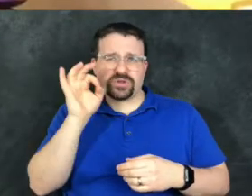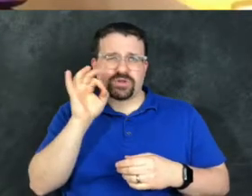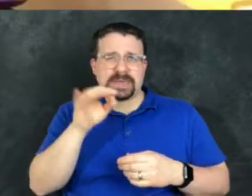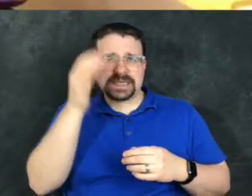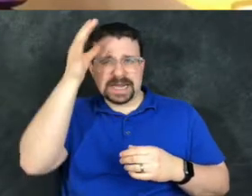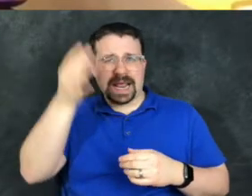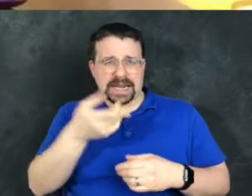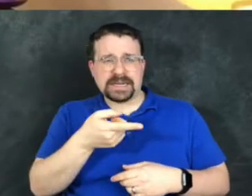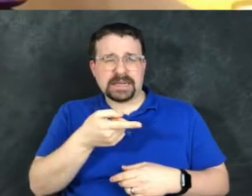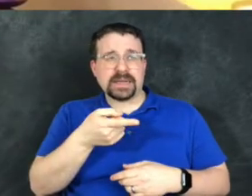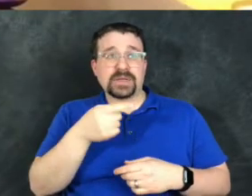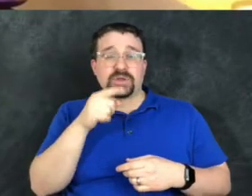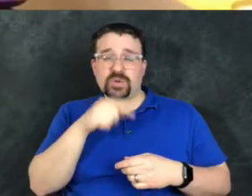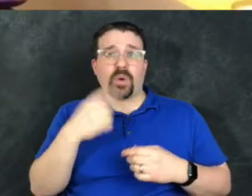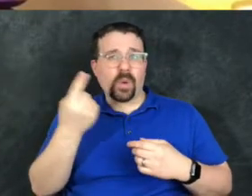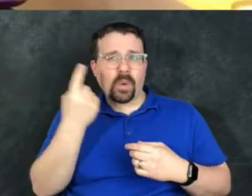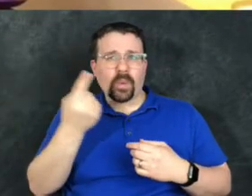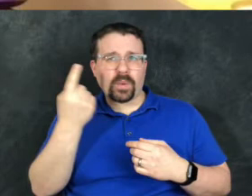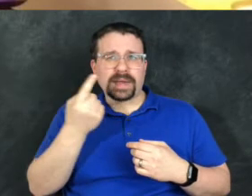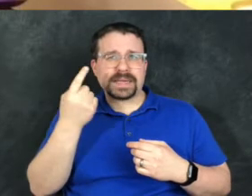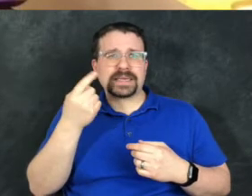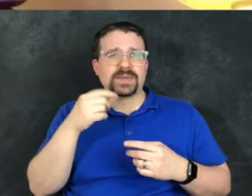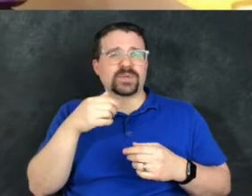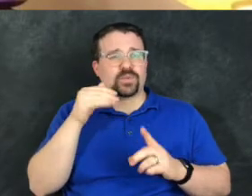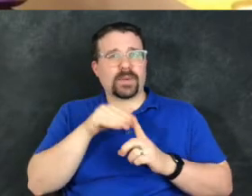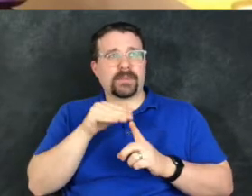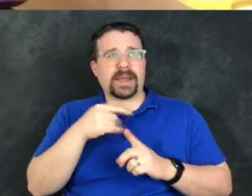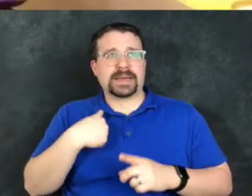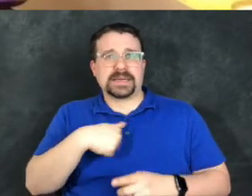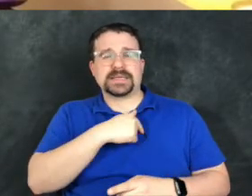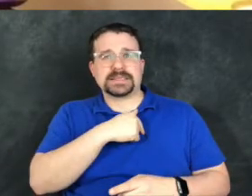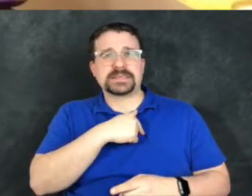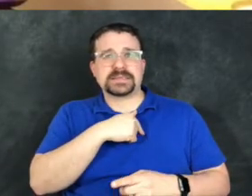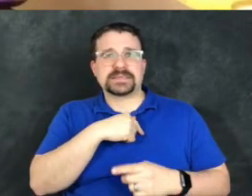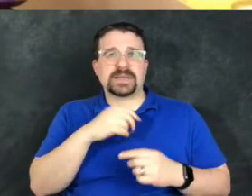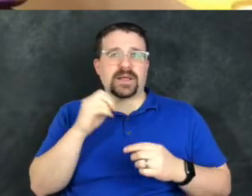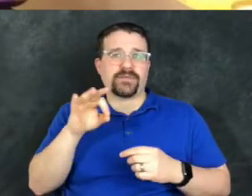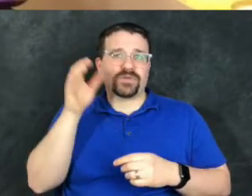really like about your sermons, Dad, is that you always